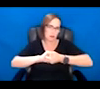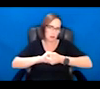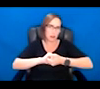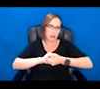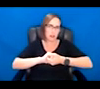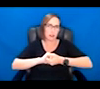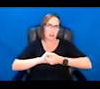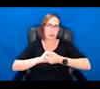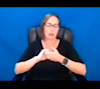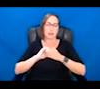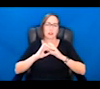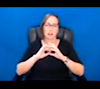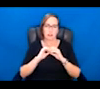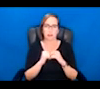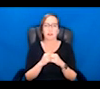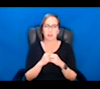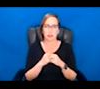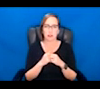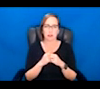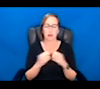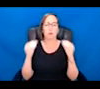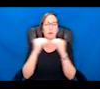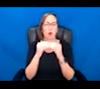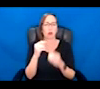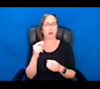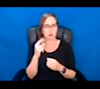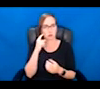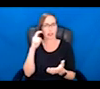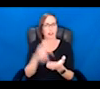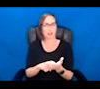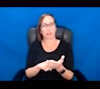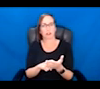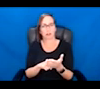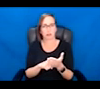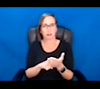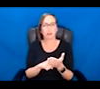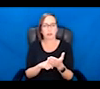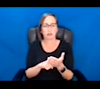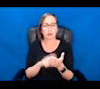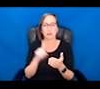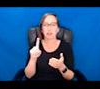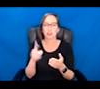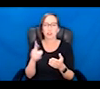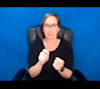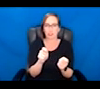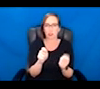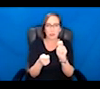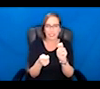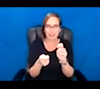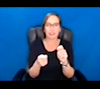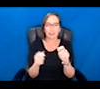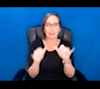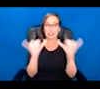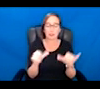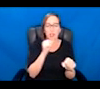us to try to exact. There's a recognition that just tweaking these fundamentally flawed systems is not going to be enough,